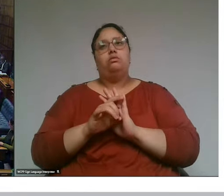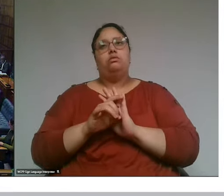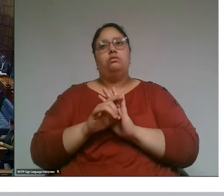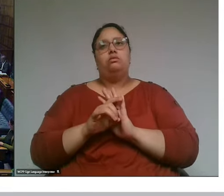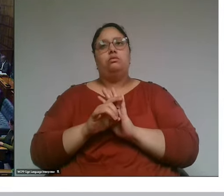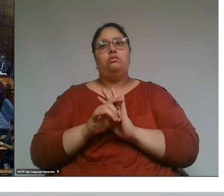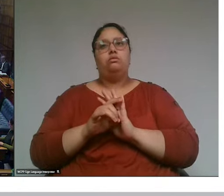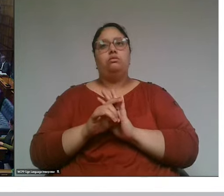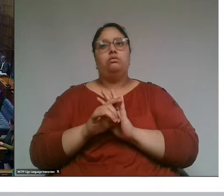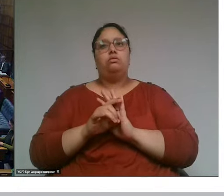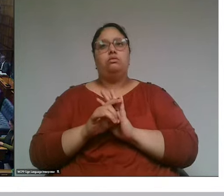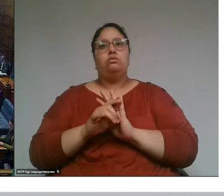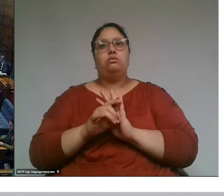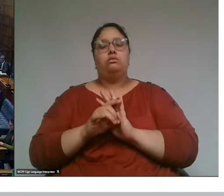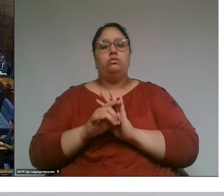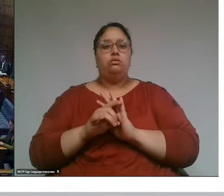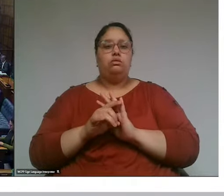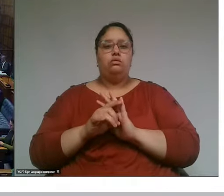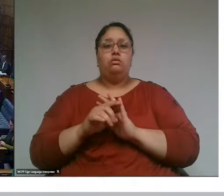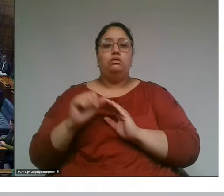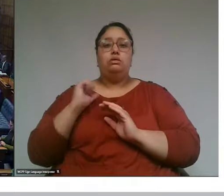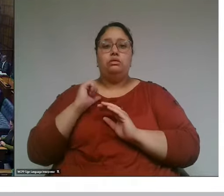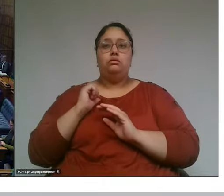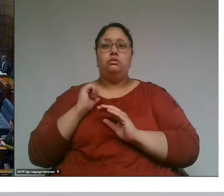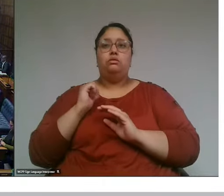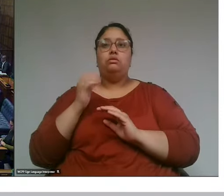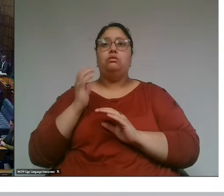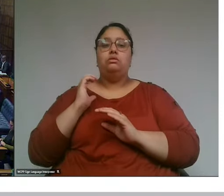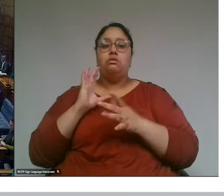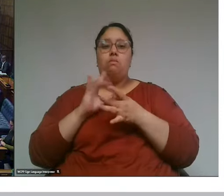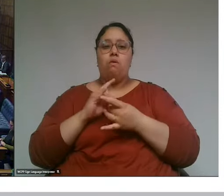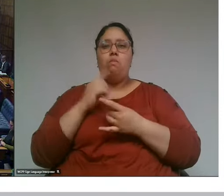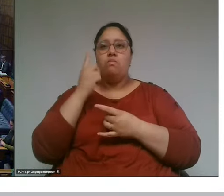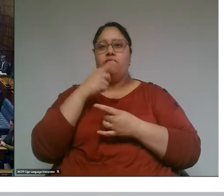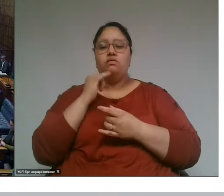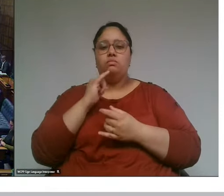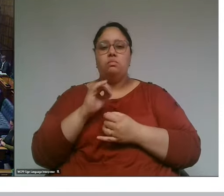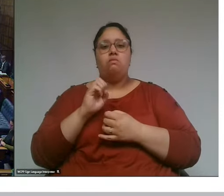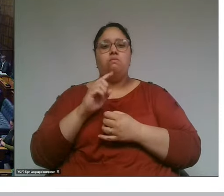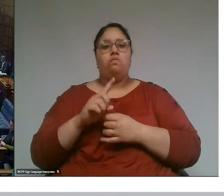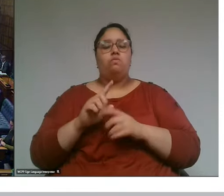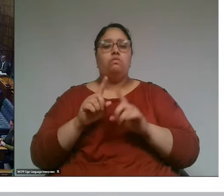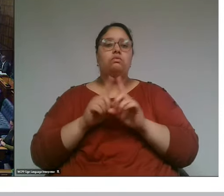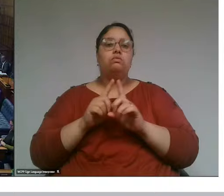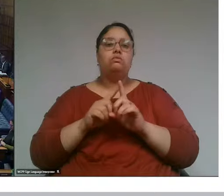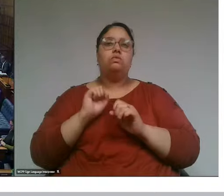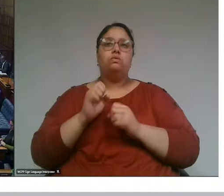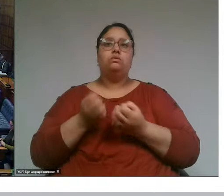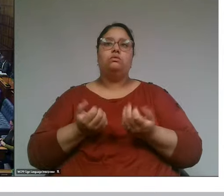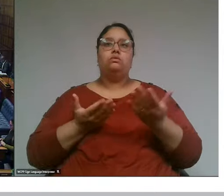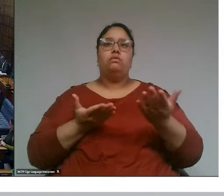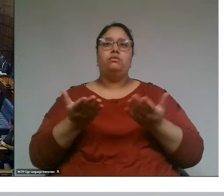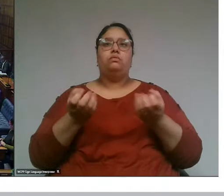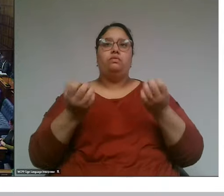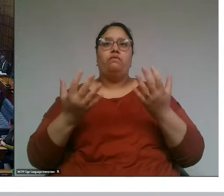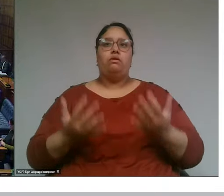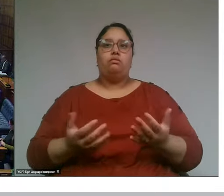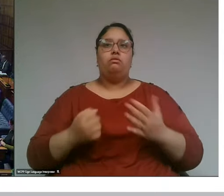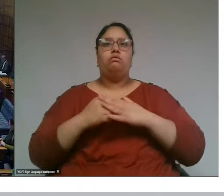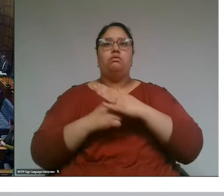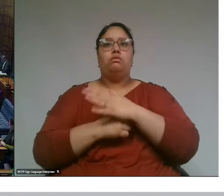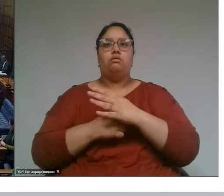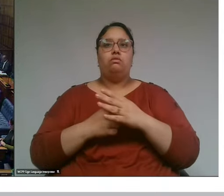own we go to the market and we ask them for proposals on what they doing now typically it would be your service providers it could be foundations it could